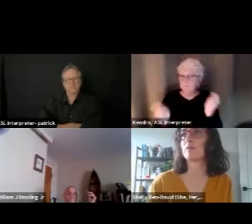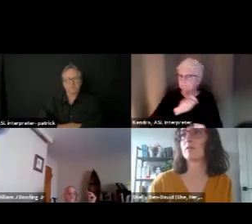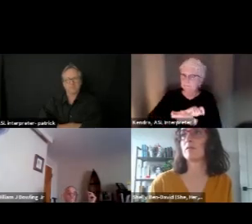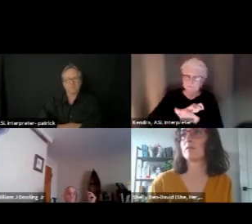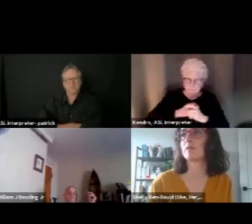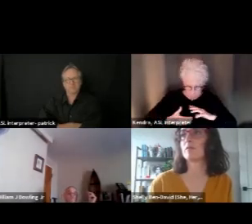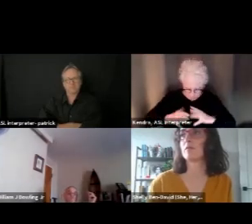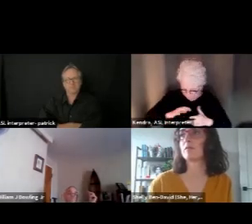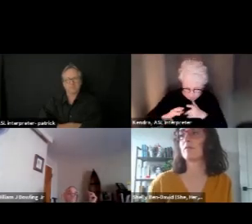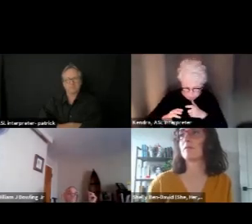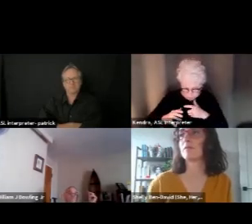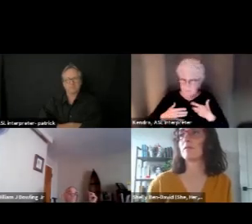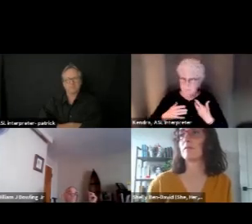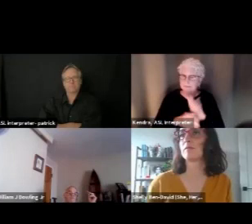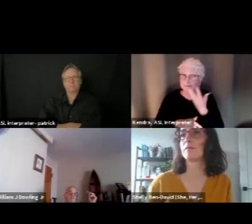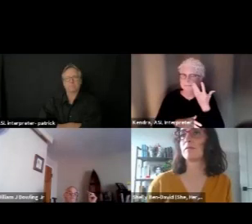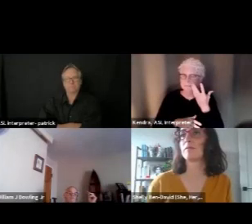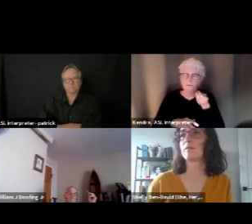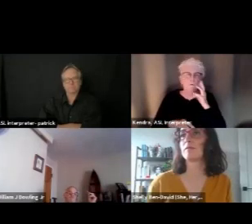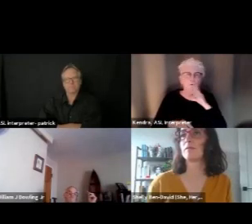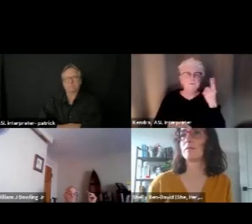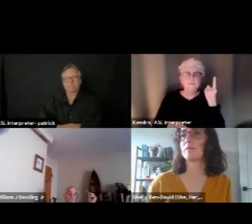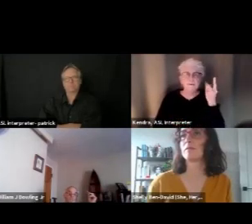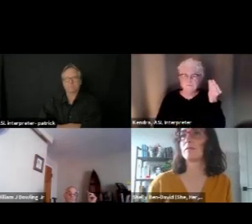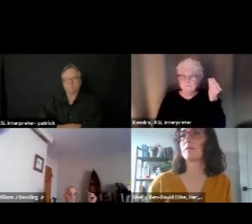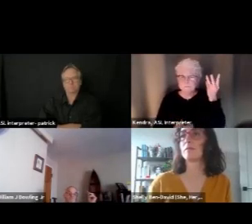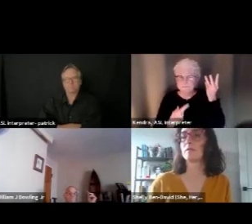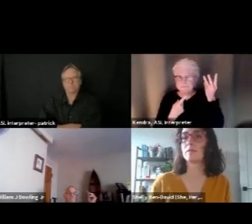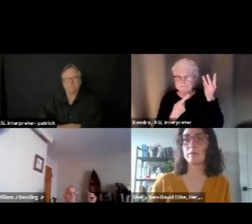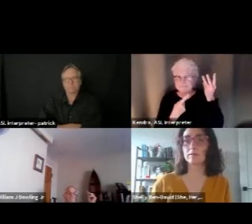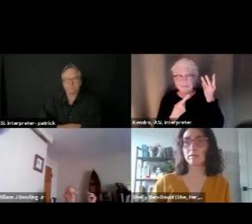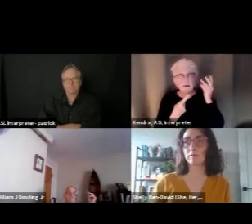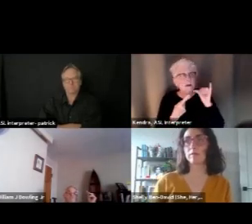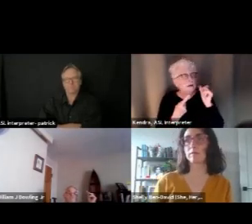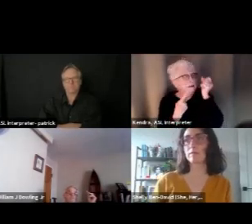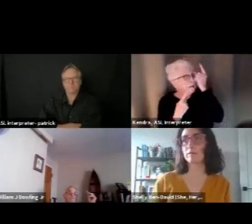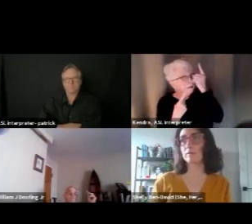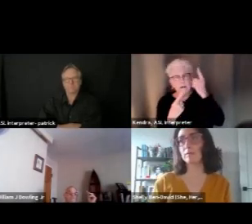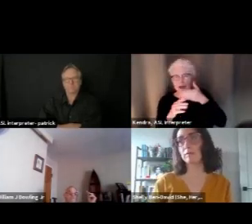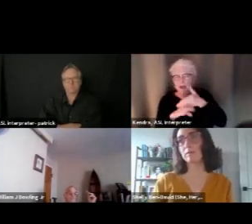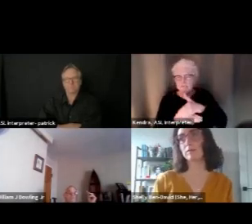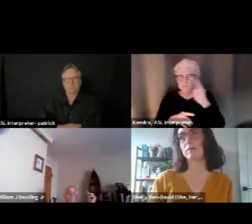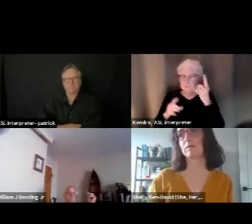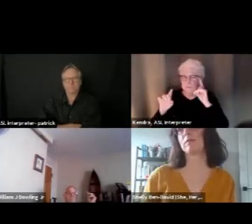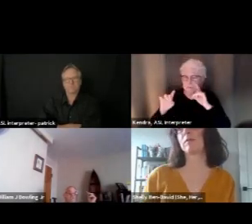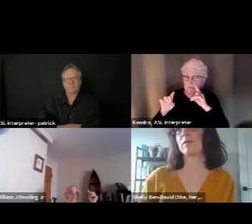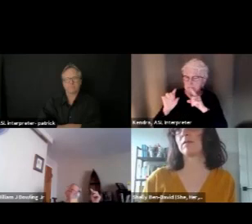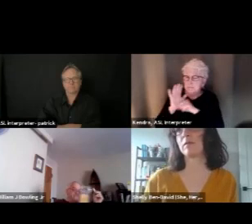sliver of something within the darkness that often follows adversities for quite a long time.